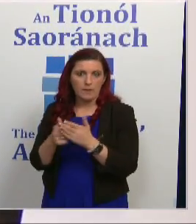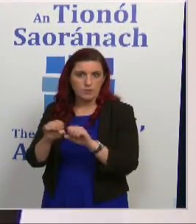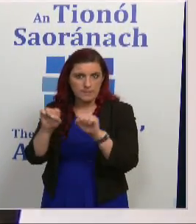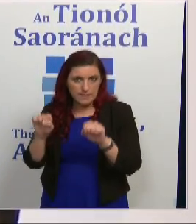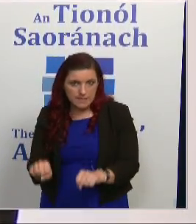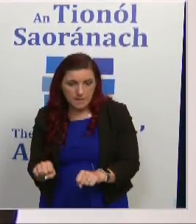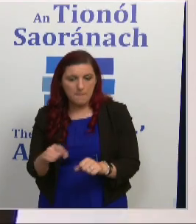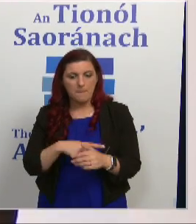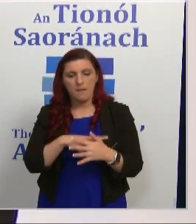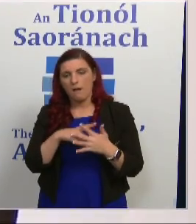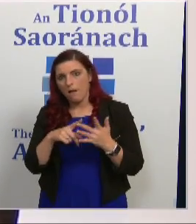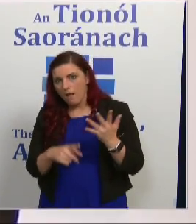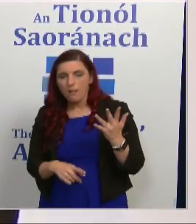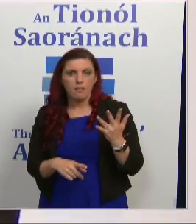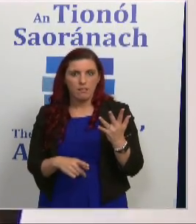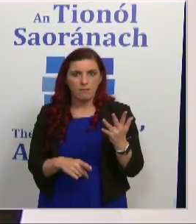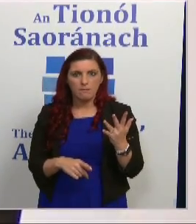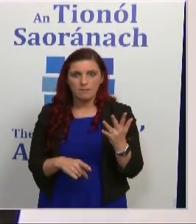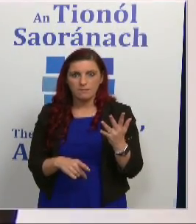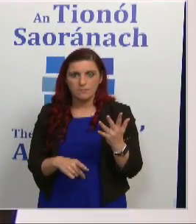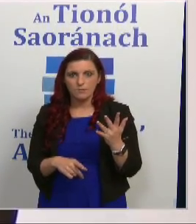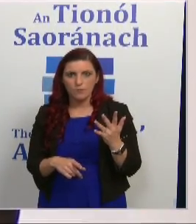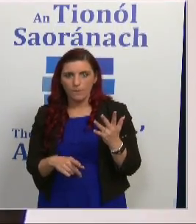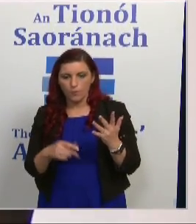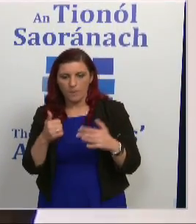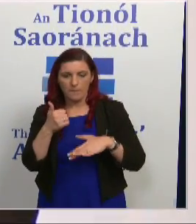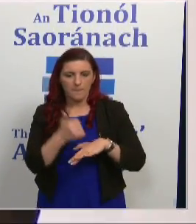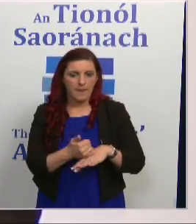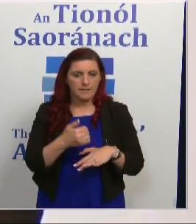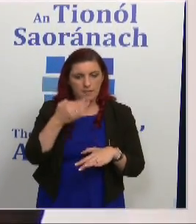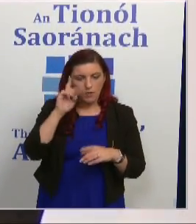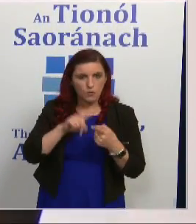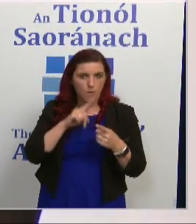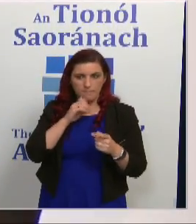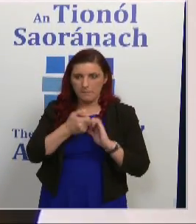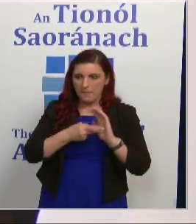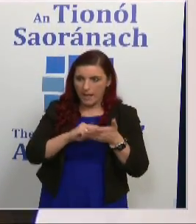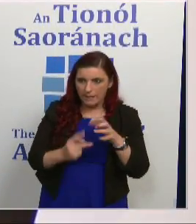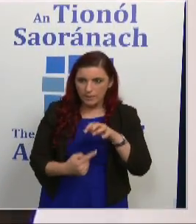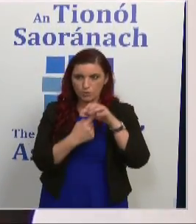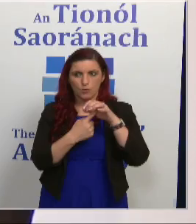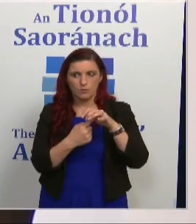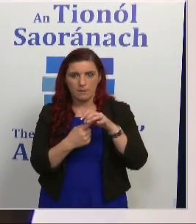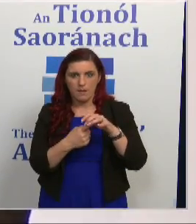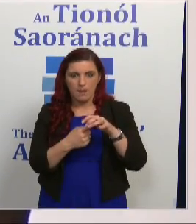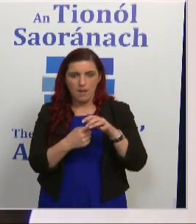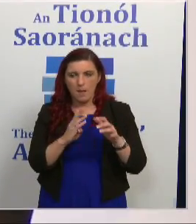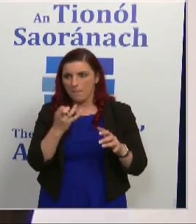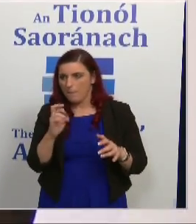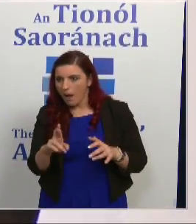systems. They're nearly all based in Ireland, whether it's the Law Society or the Bar Council or the Planning Institute or our